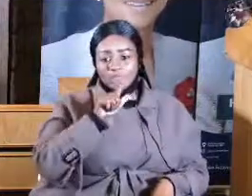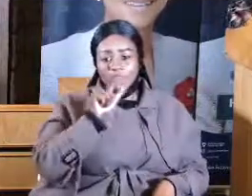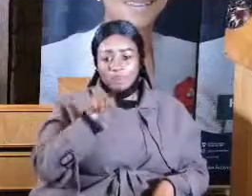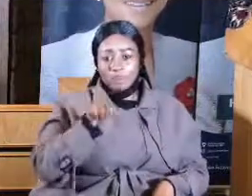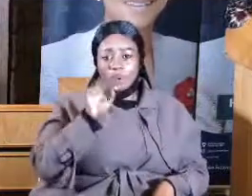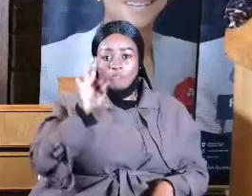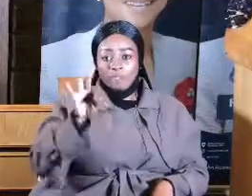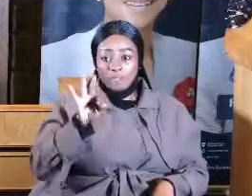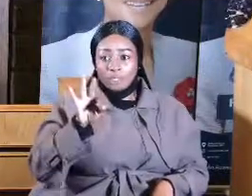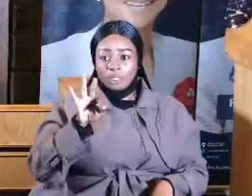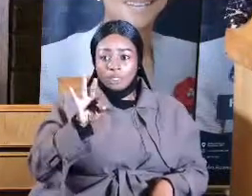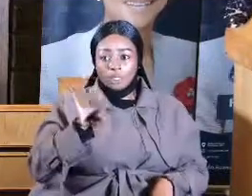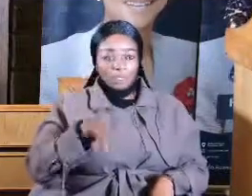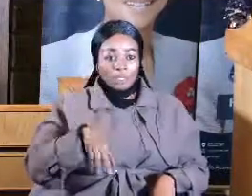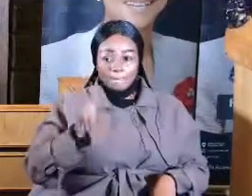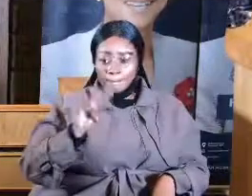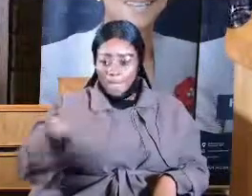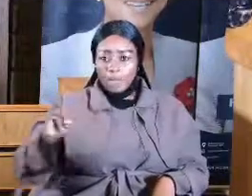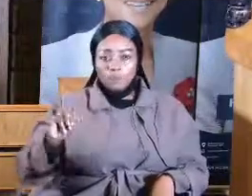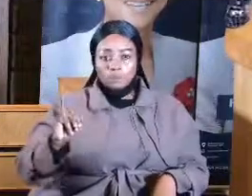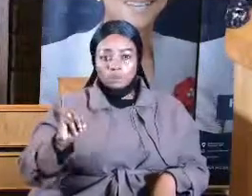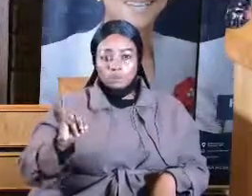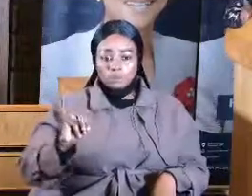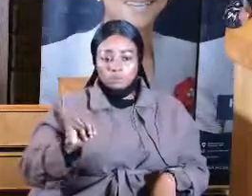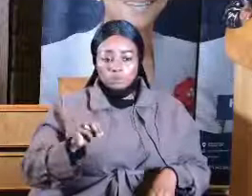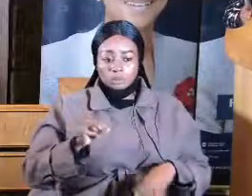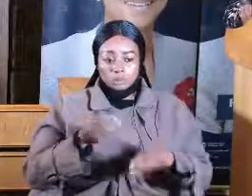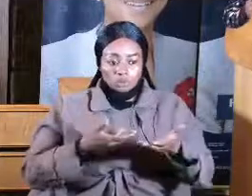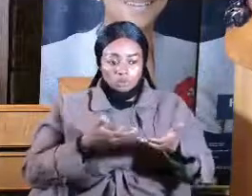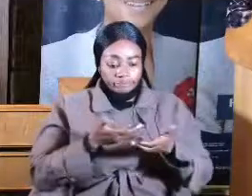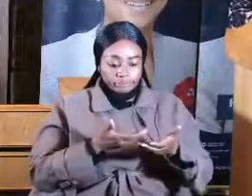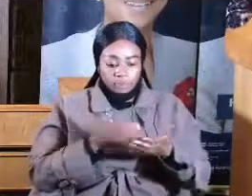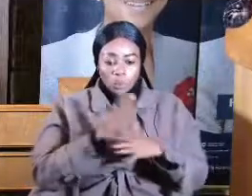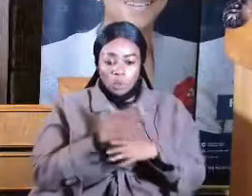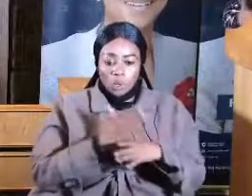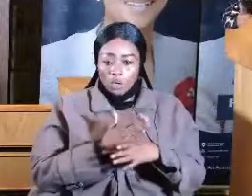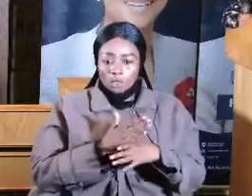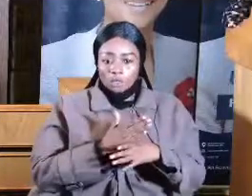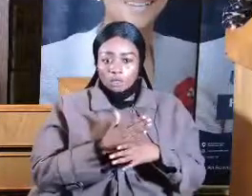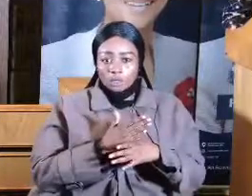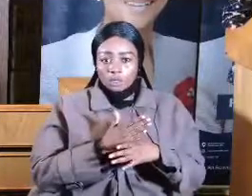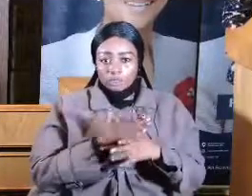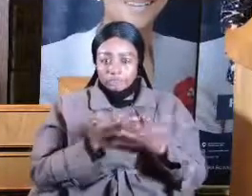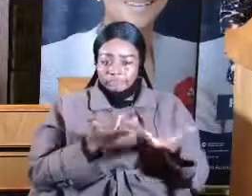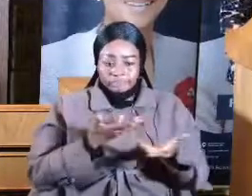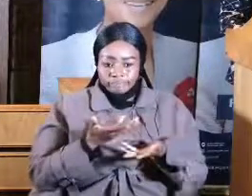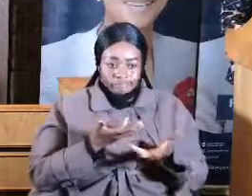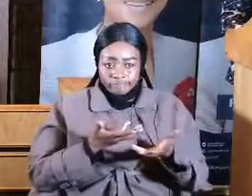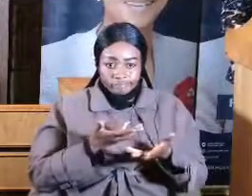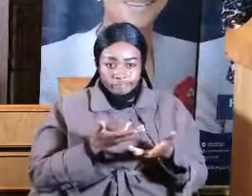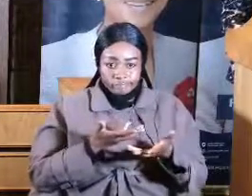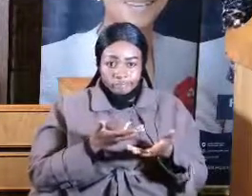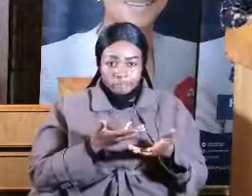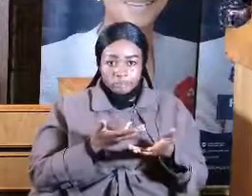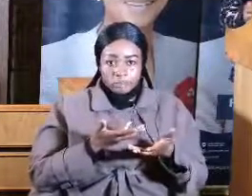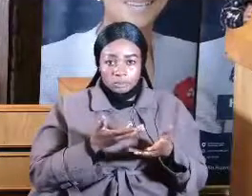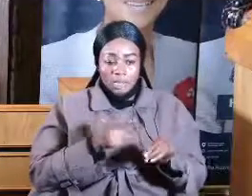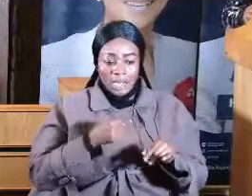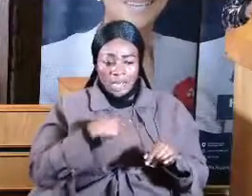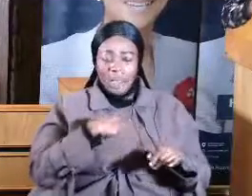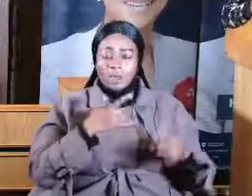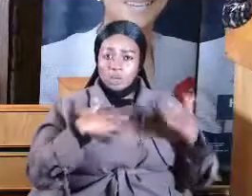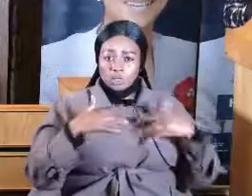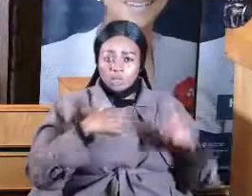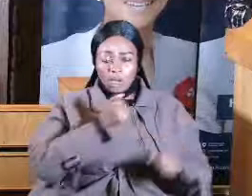to even do business with them. This is just to do conveyancing work, because part of our work is conveyancing. And my concern